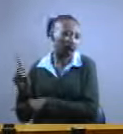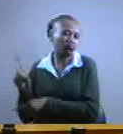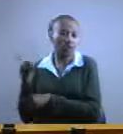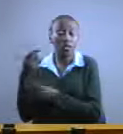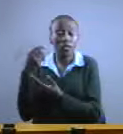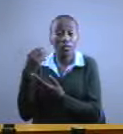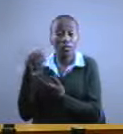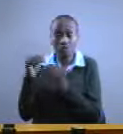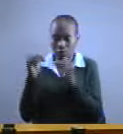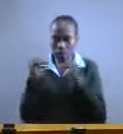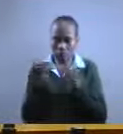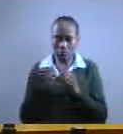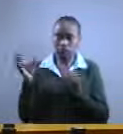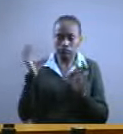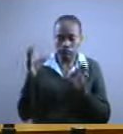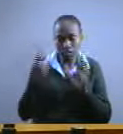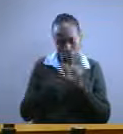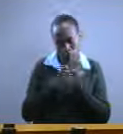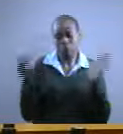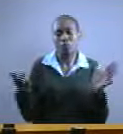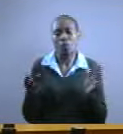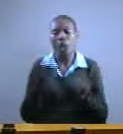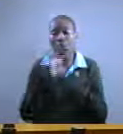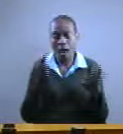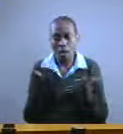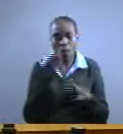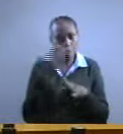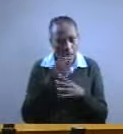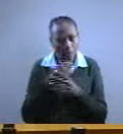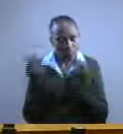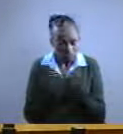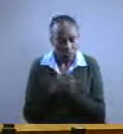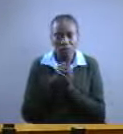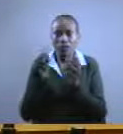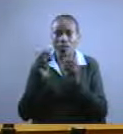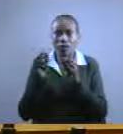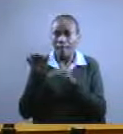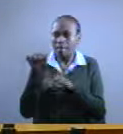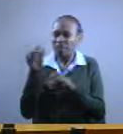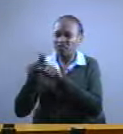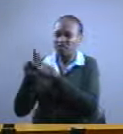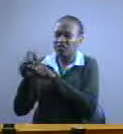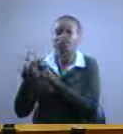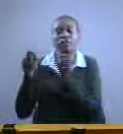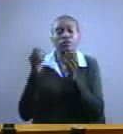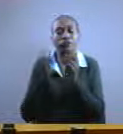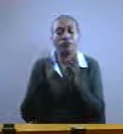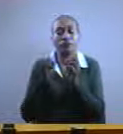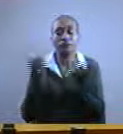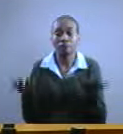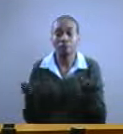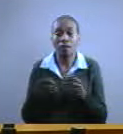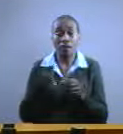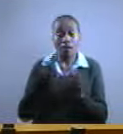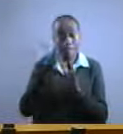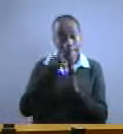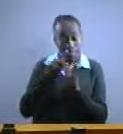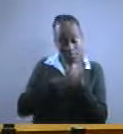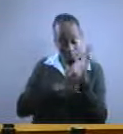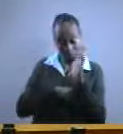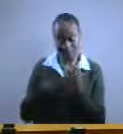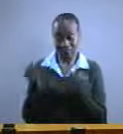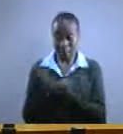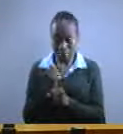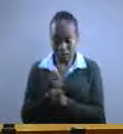standards adopted by the cited international institution. As policymakers and regulators, we are faced